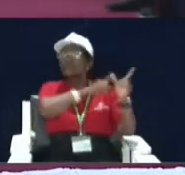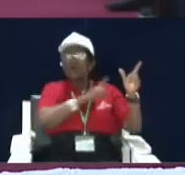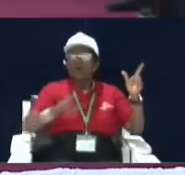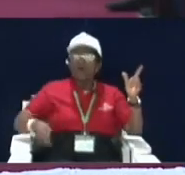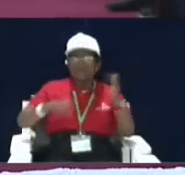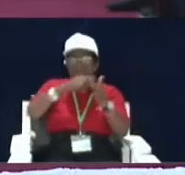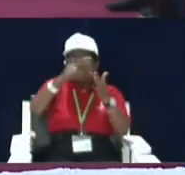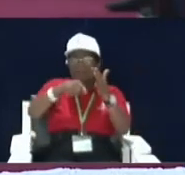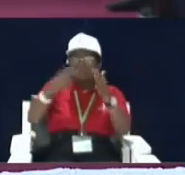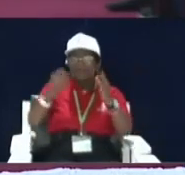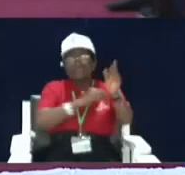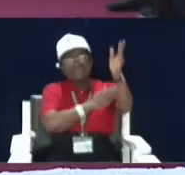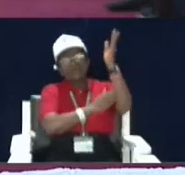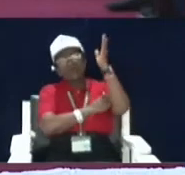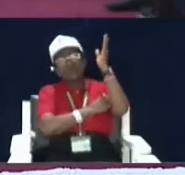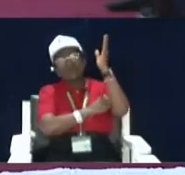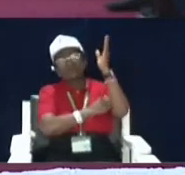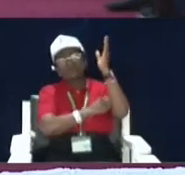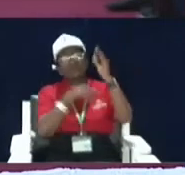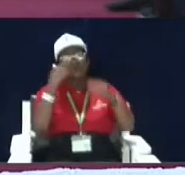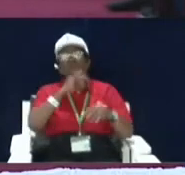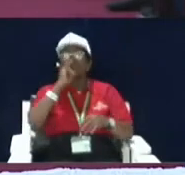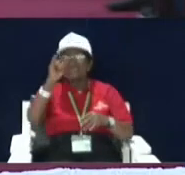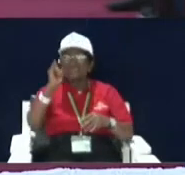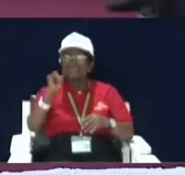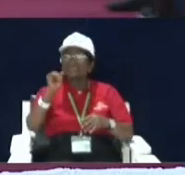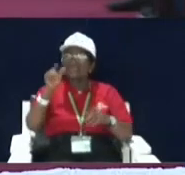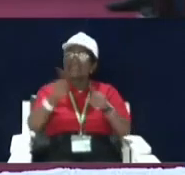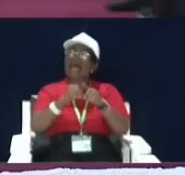the gods? Who is like thee,